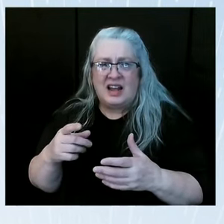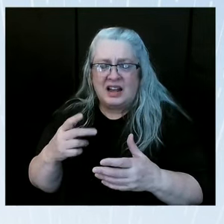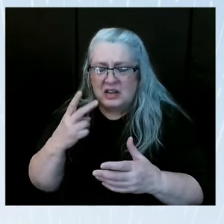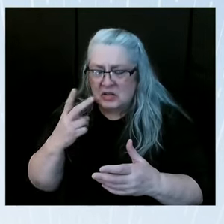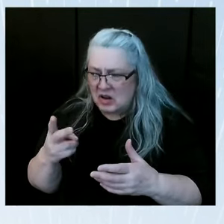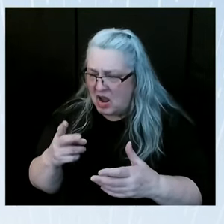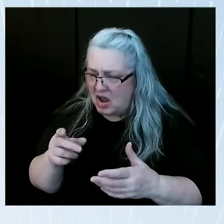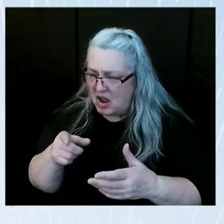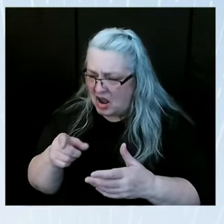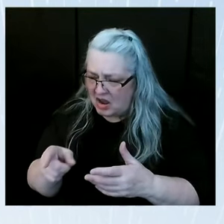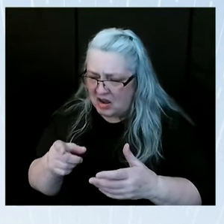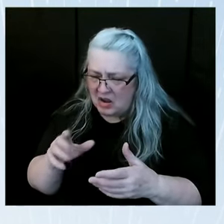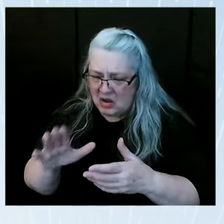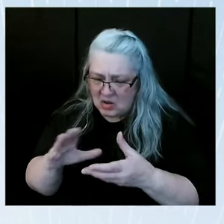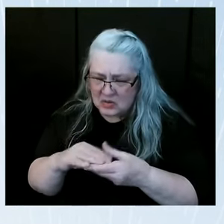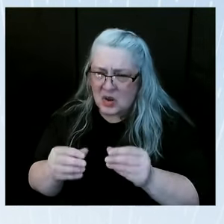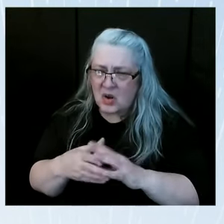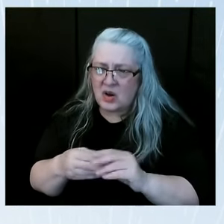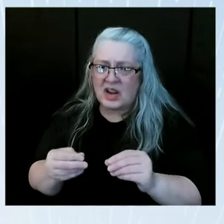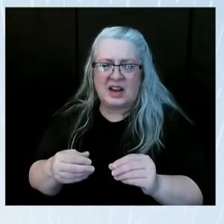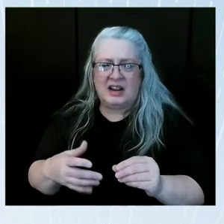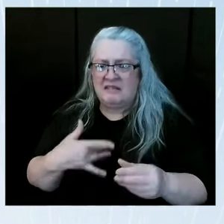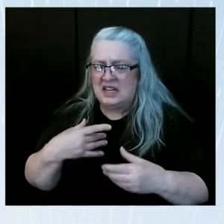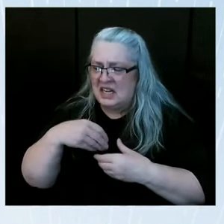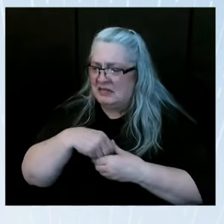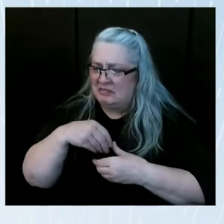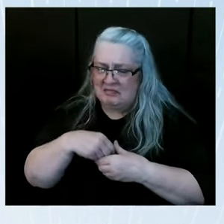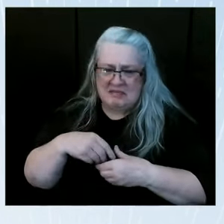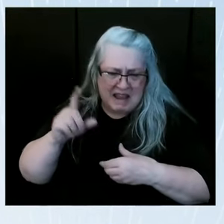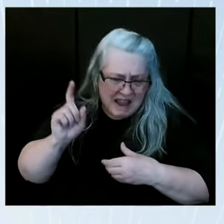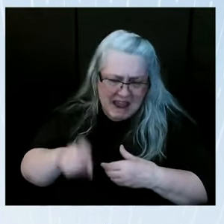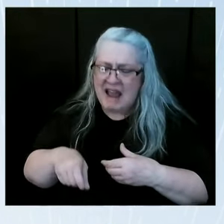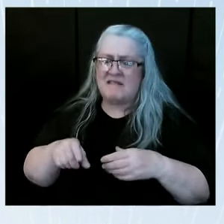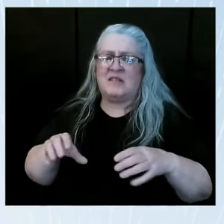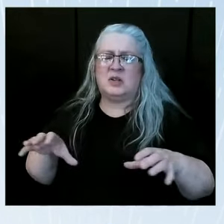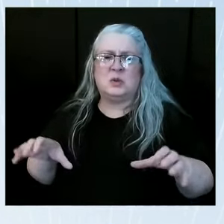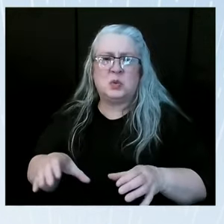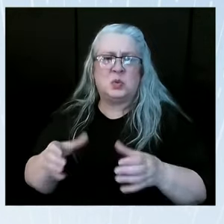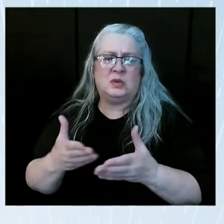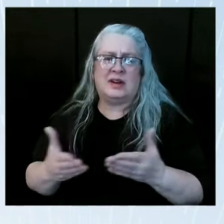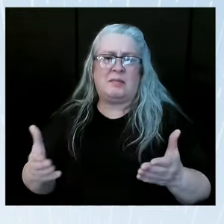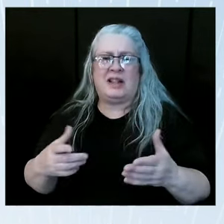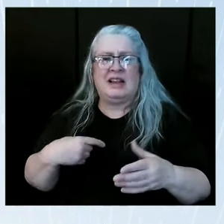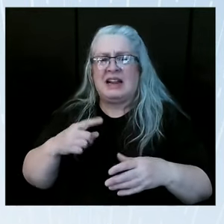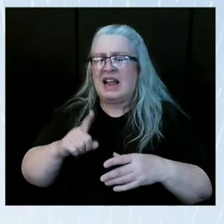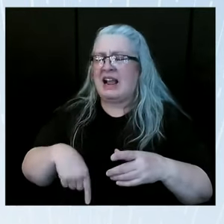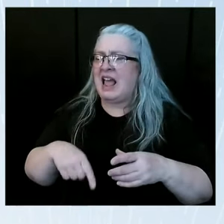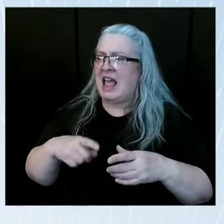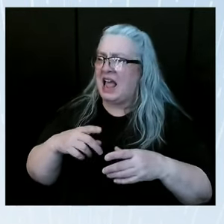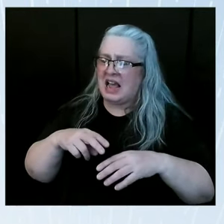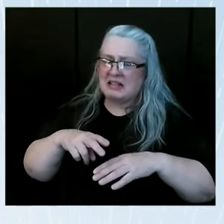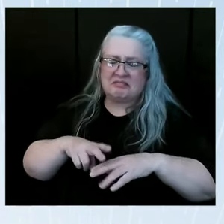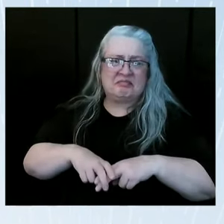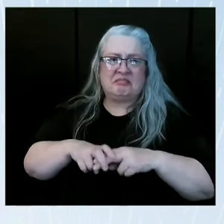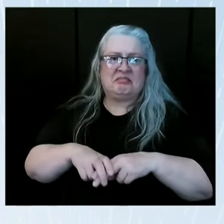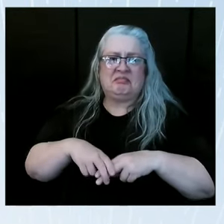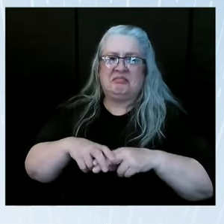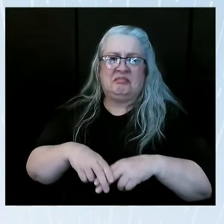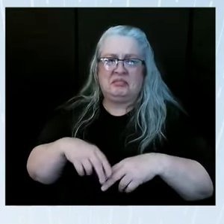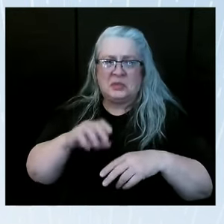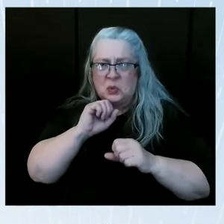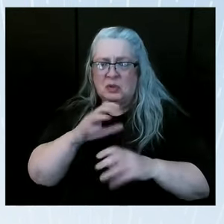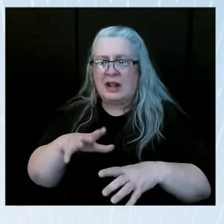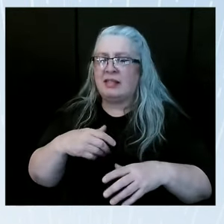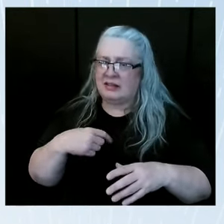Hope Mobilization. And with support from USAID, Global Hope is creating campaigns with local religious and community leaders